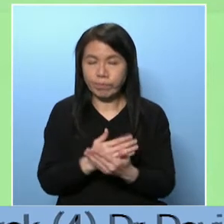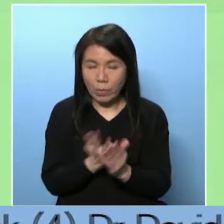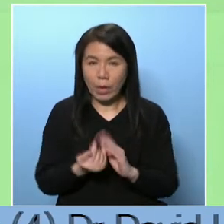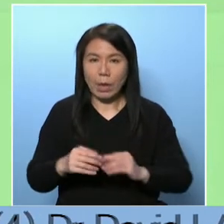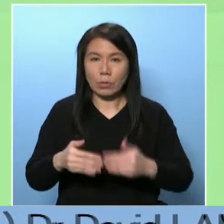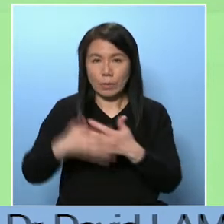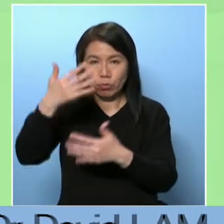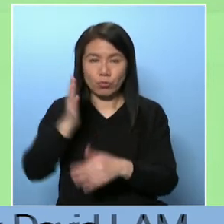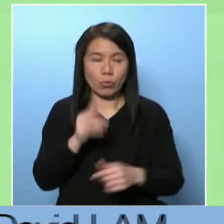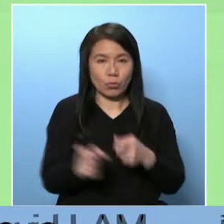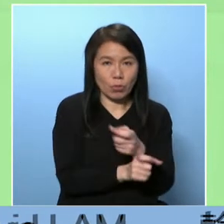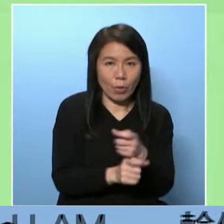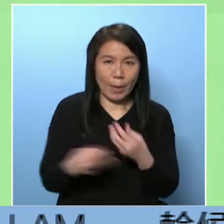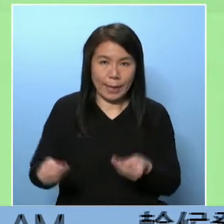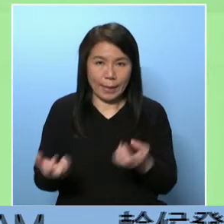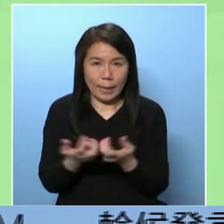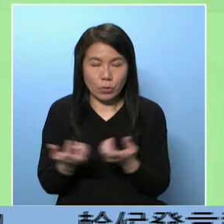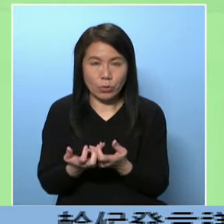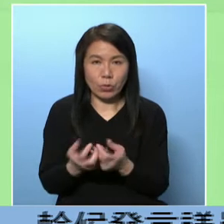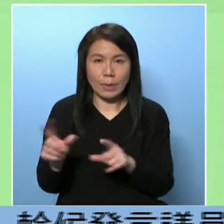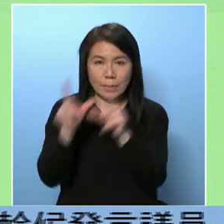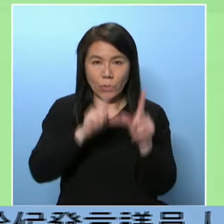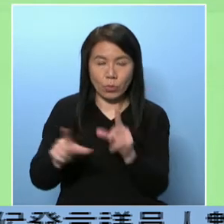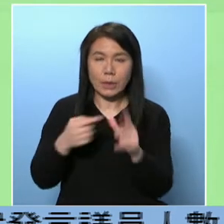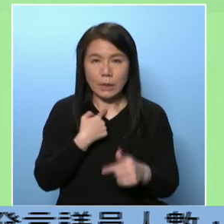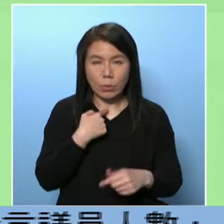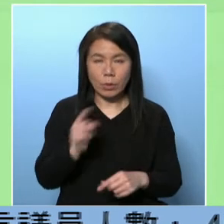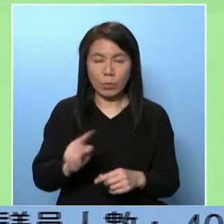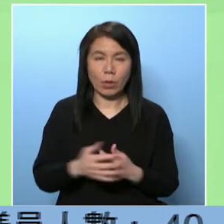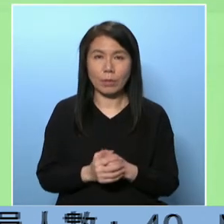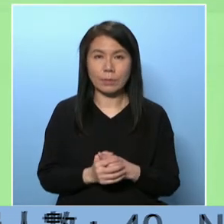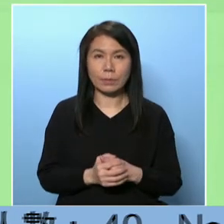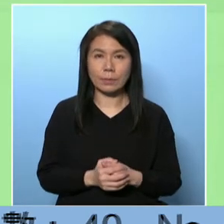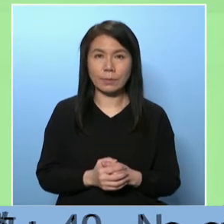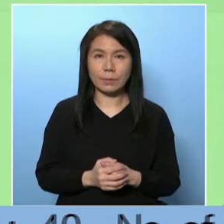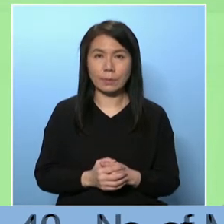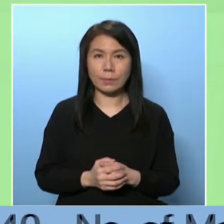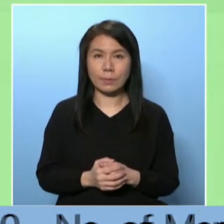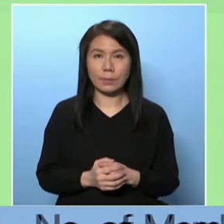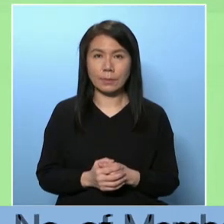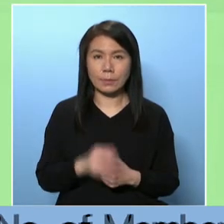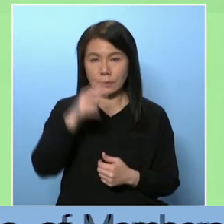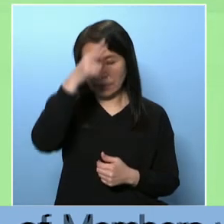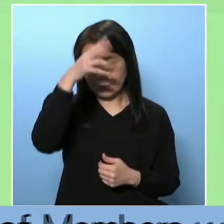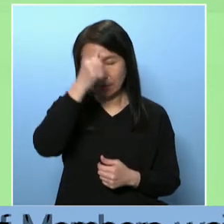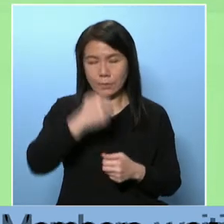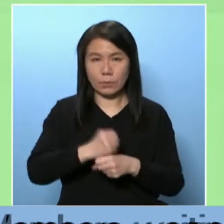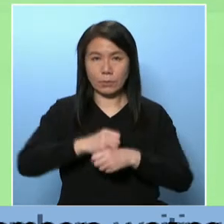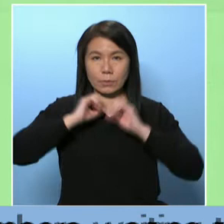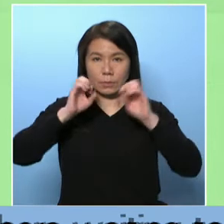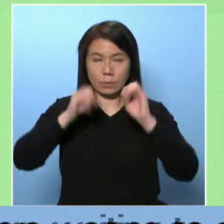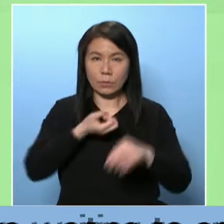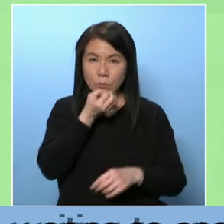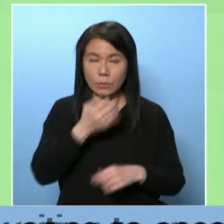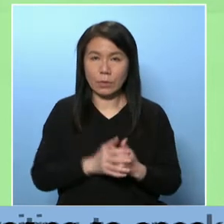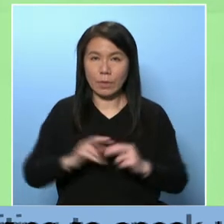also transport infrastructure and also the facilities that would be needed by an increased